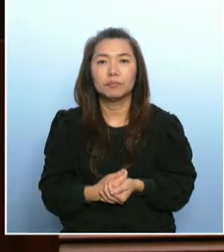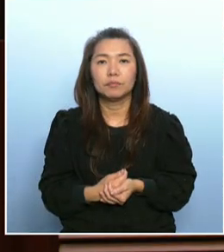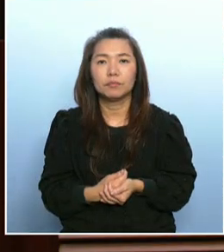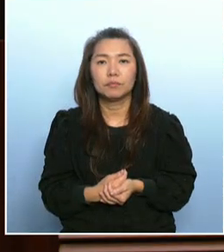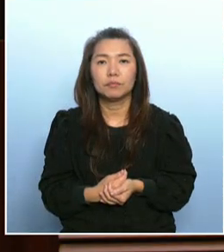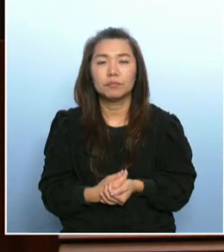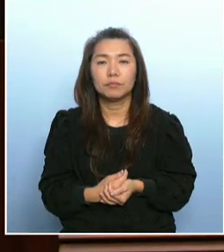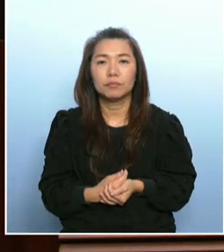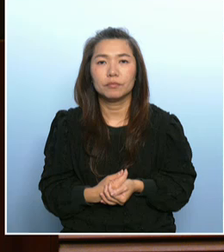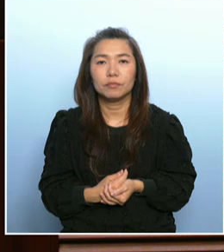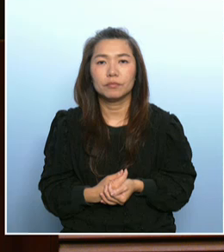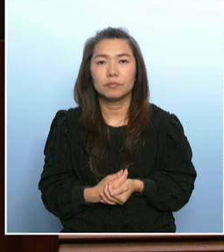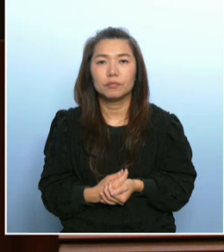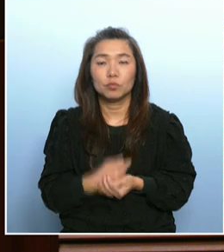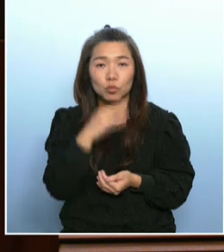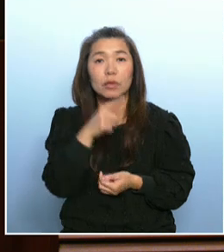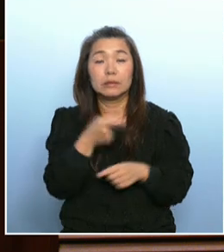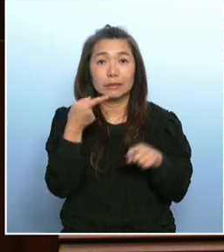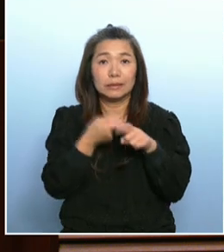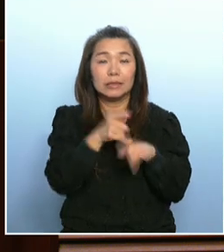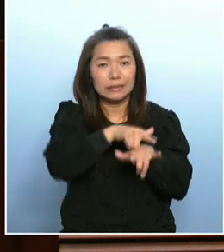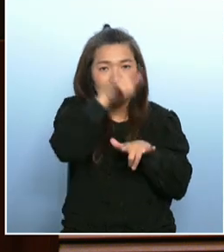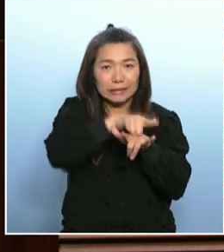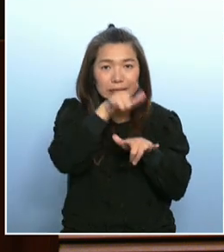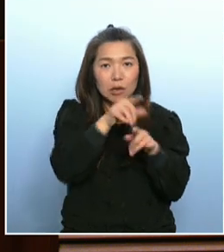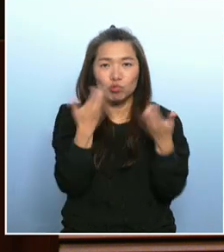by carers receiving CSSA.